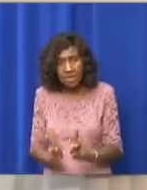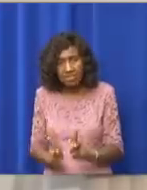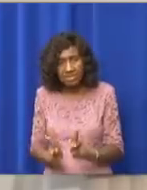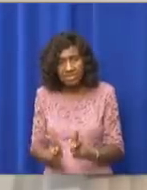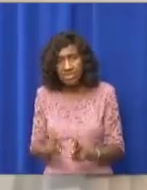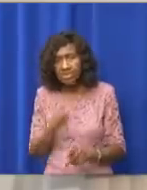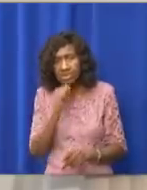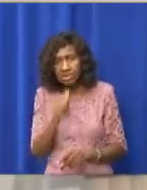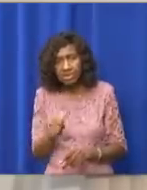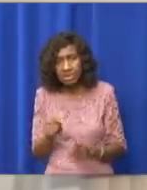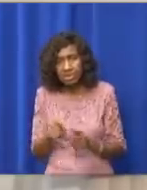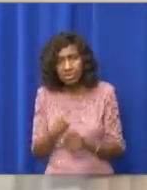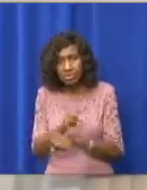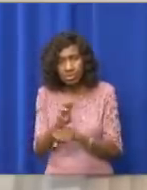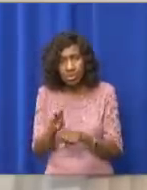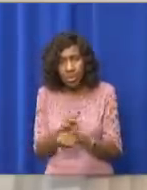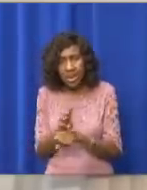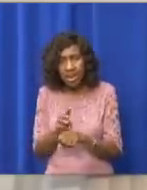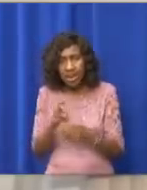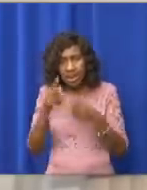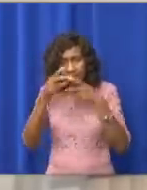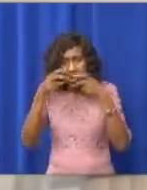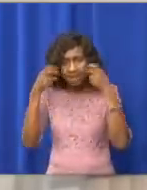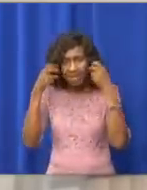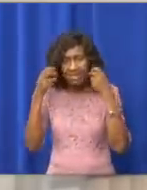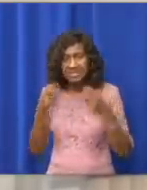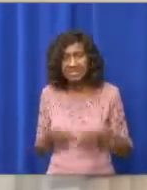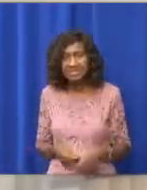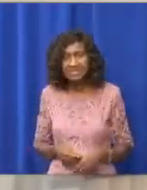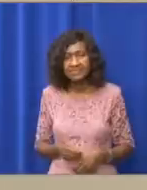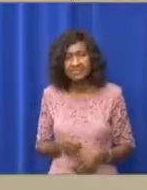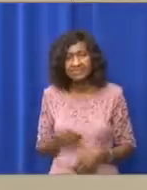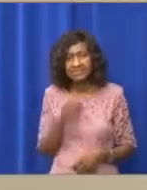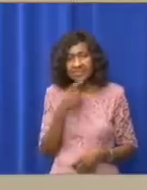mask? Is that provided for in the regulations at all? Yes, it is.